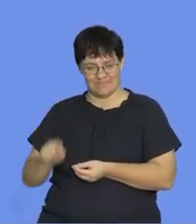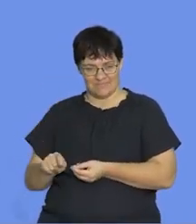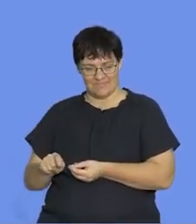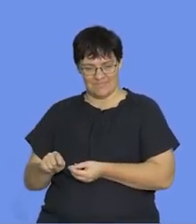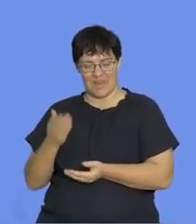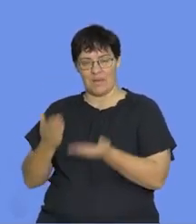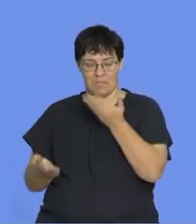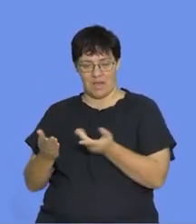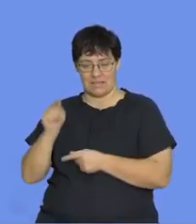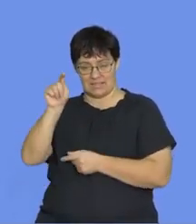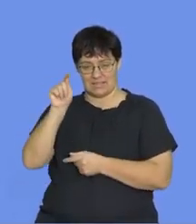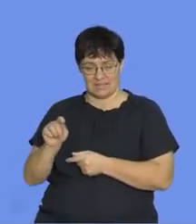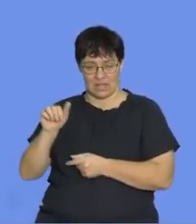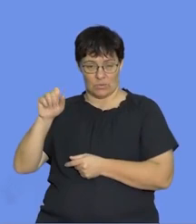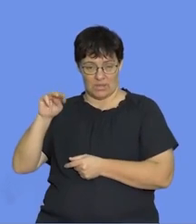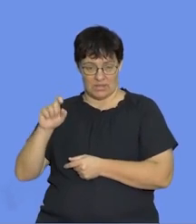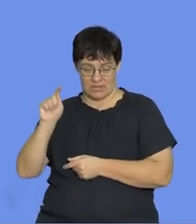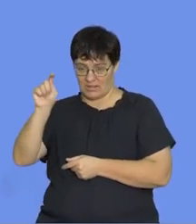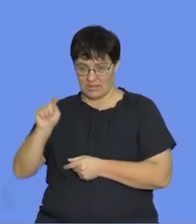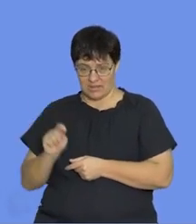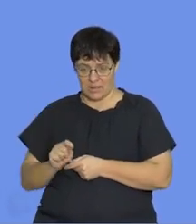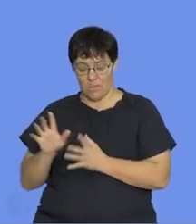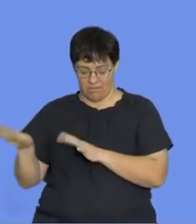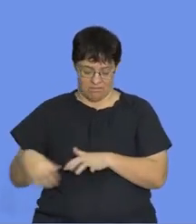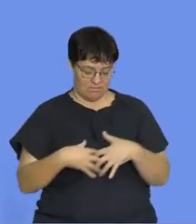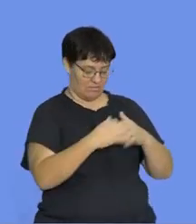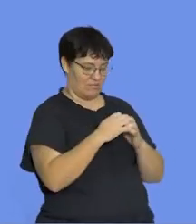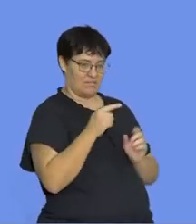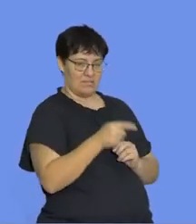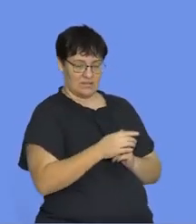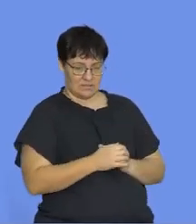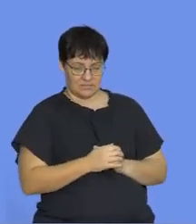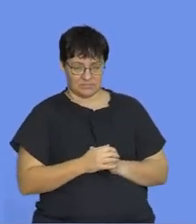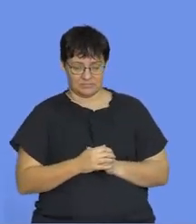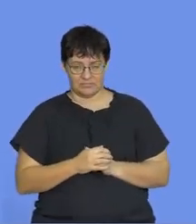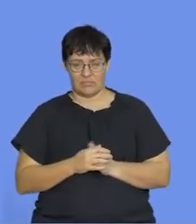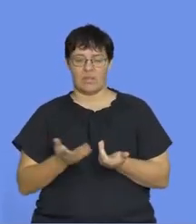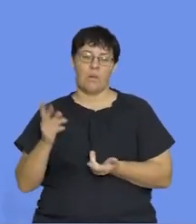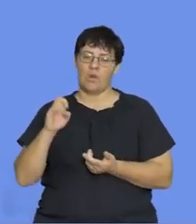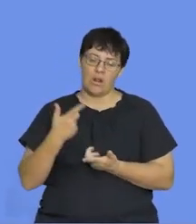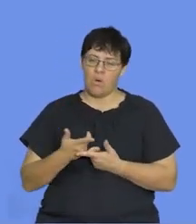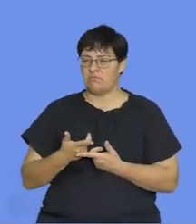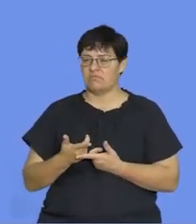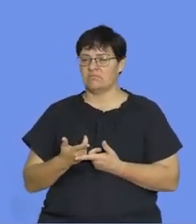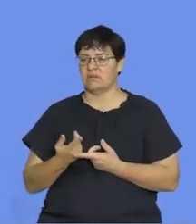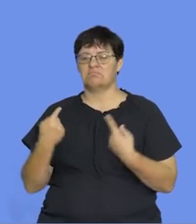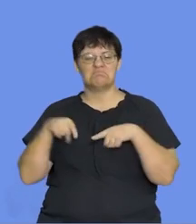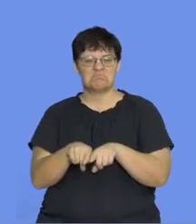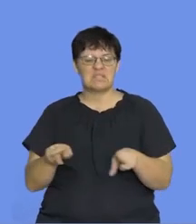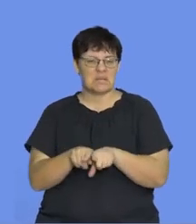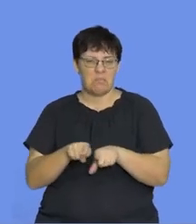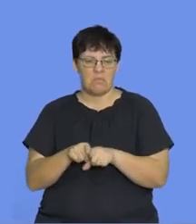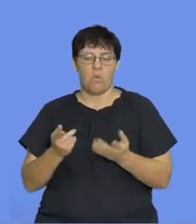mass of, the different atoms that make up that molecule. It can be a molecule of a covalent compound or a formula